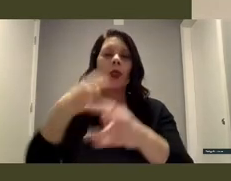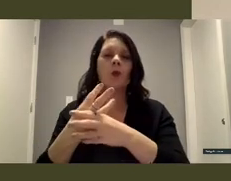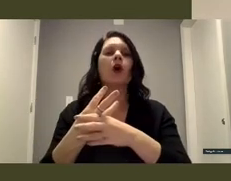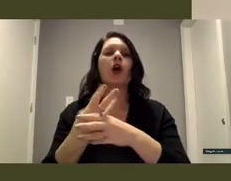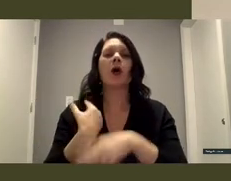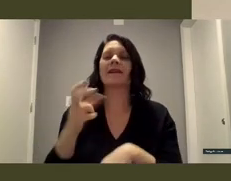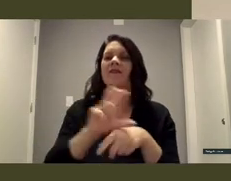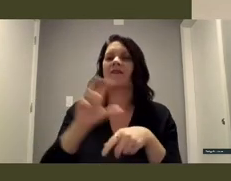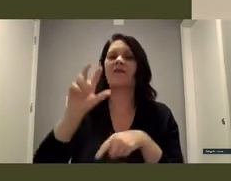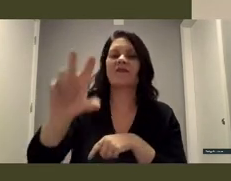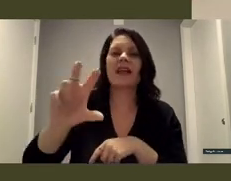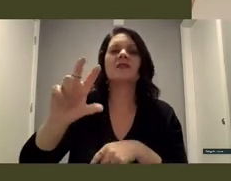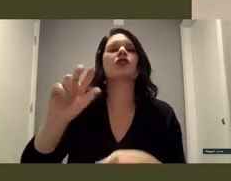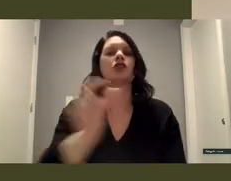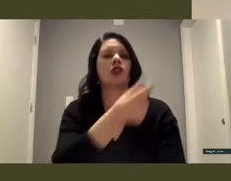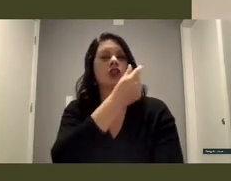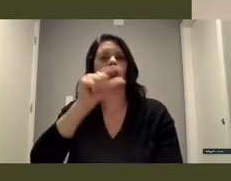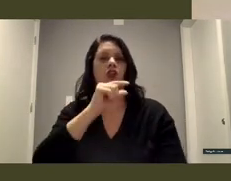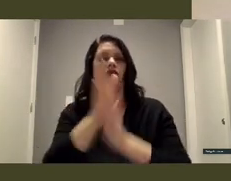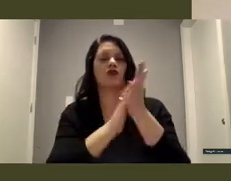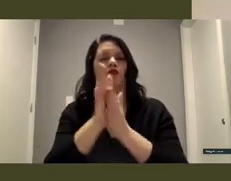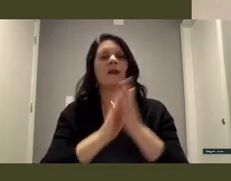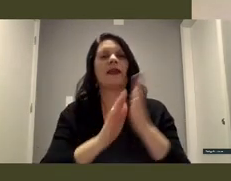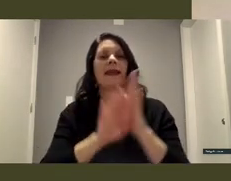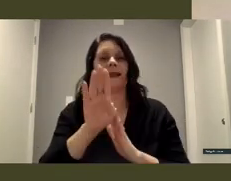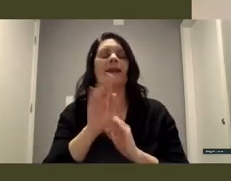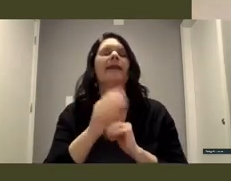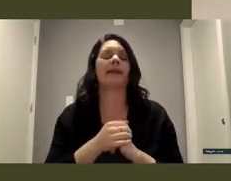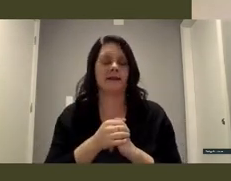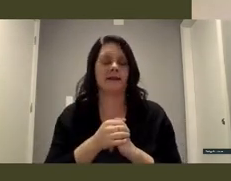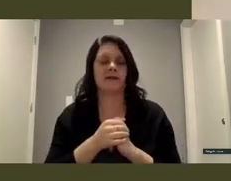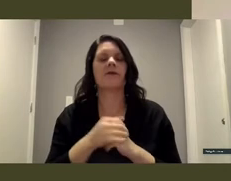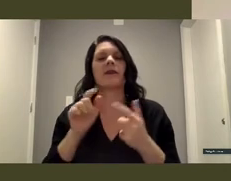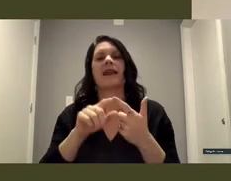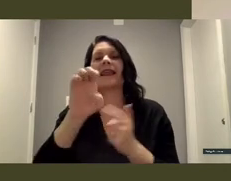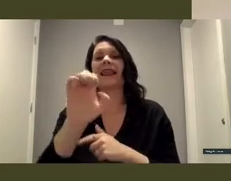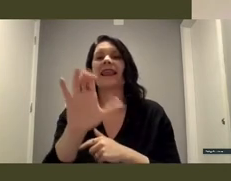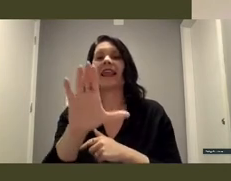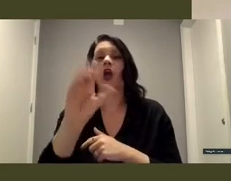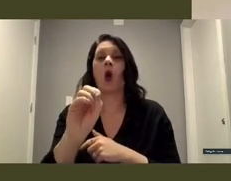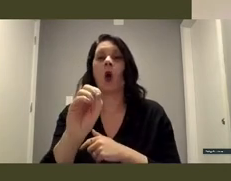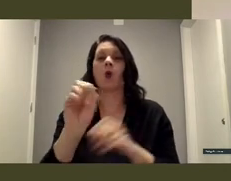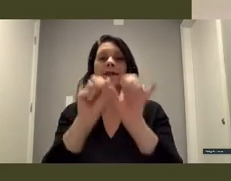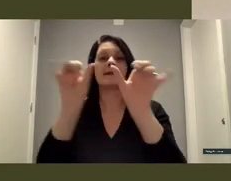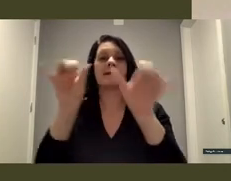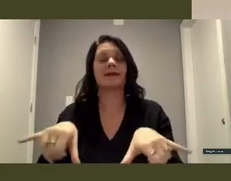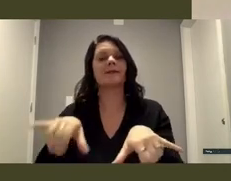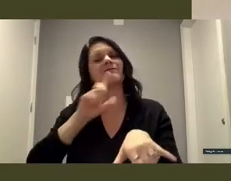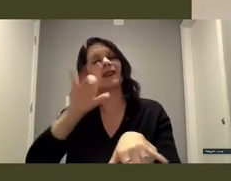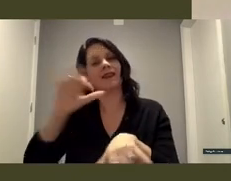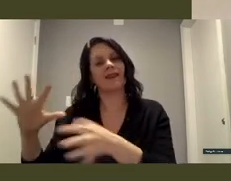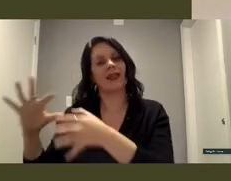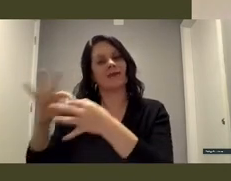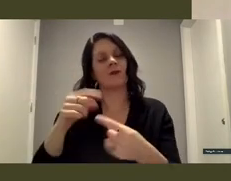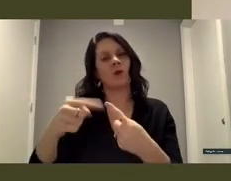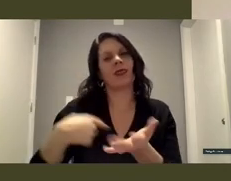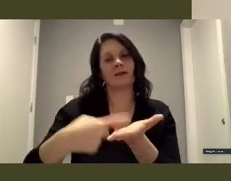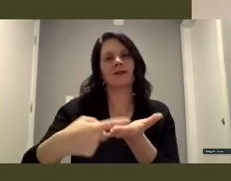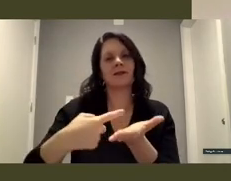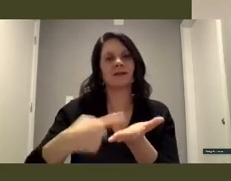jobs, ecosystems? And I'm bringing these up because these are central to our conversation around resilience. If we're going to build resilience, if we're